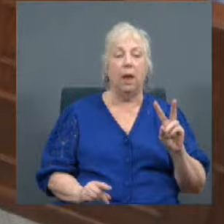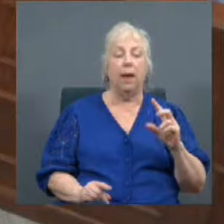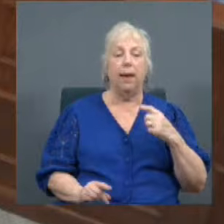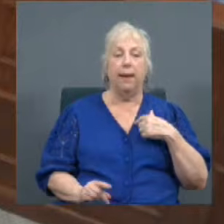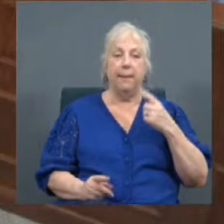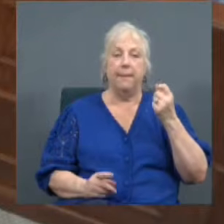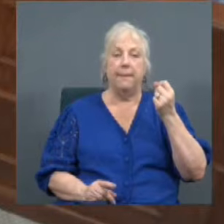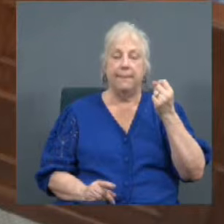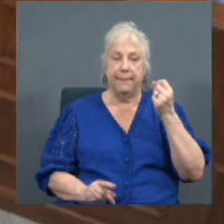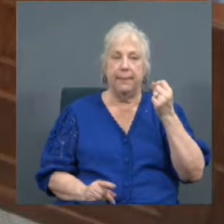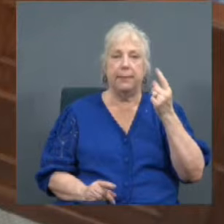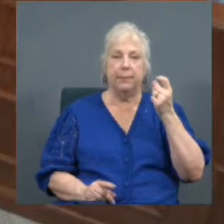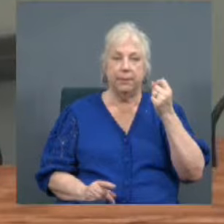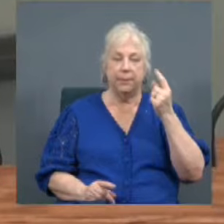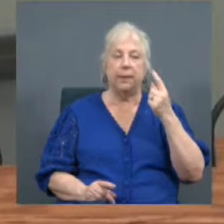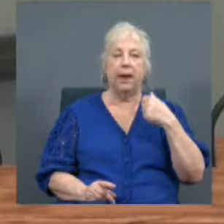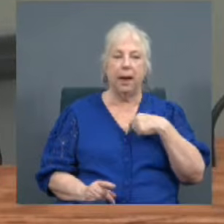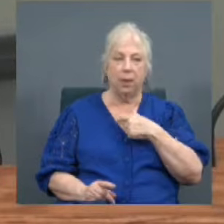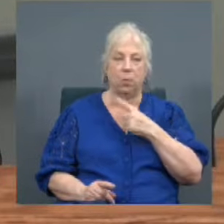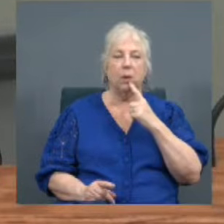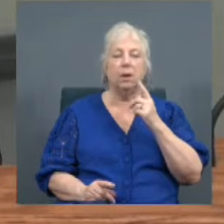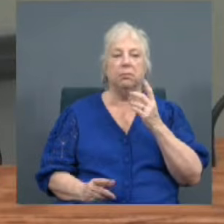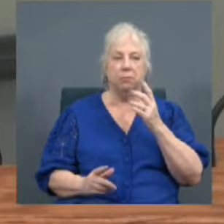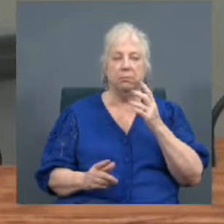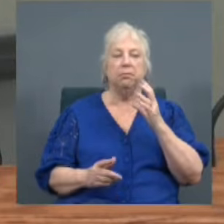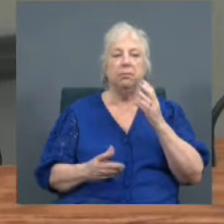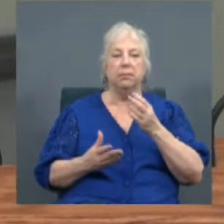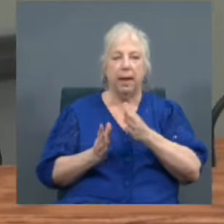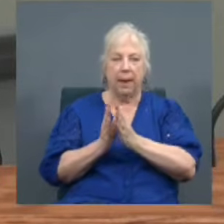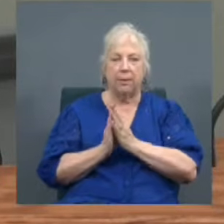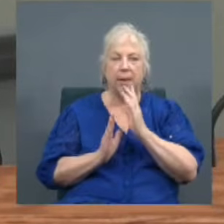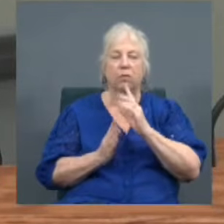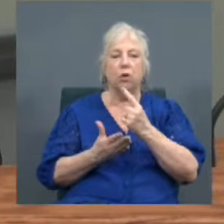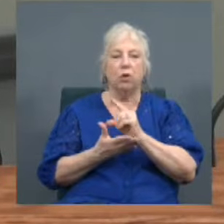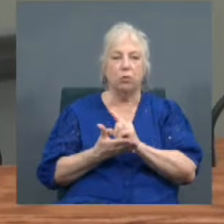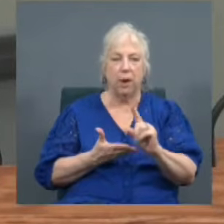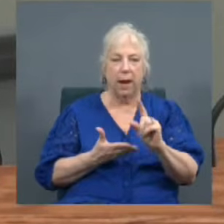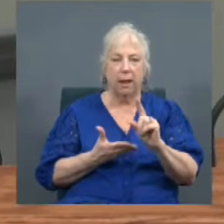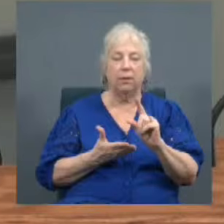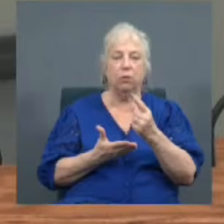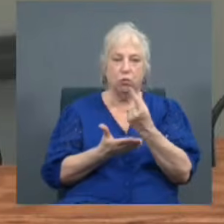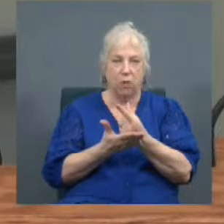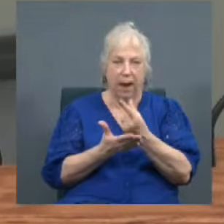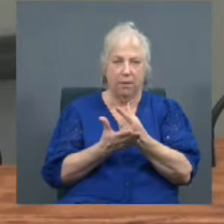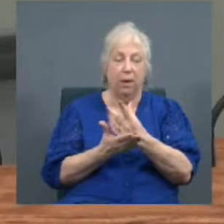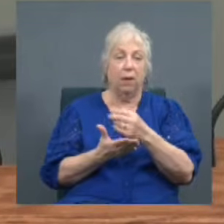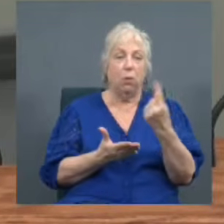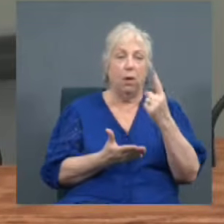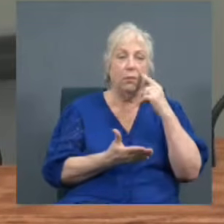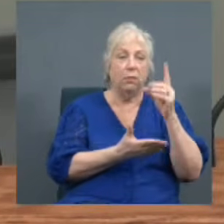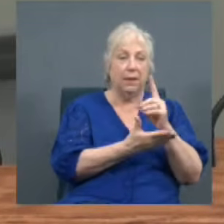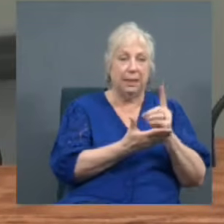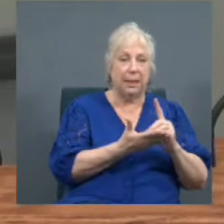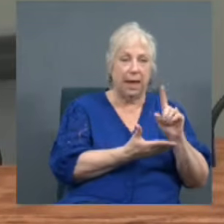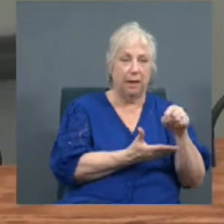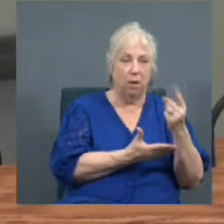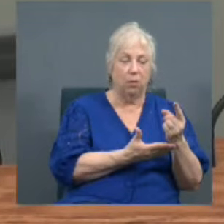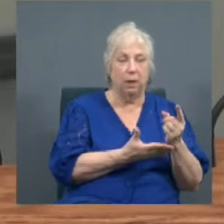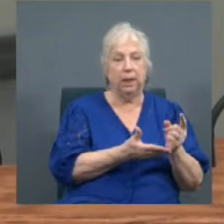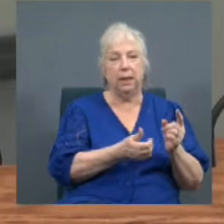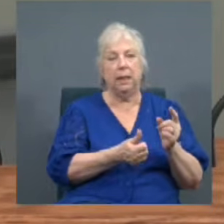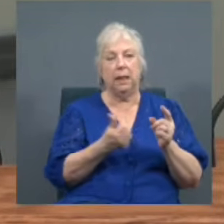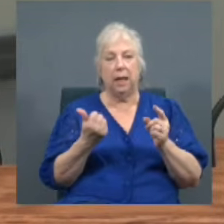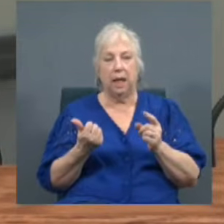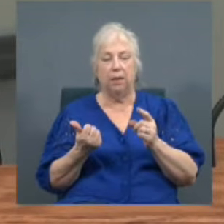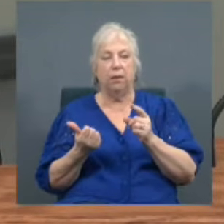I understand that we're going for a grant, and one's for design only, and then one is